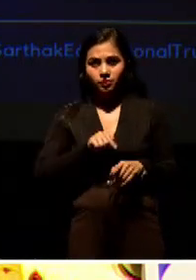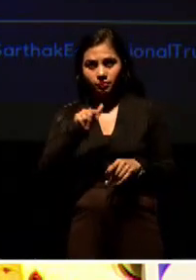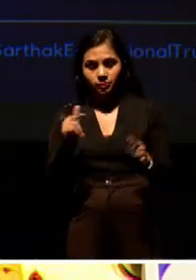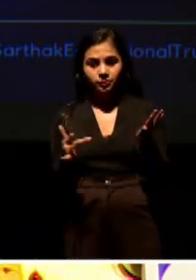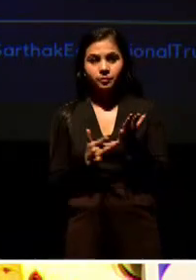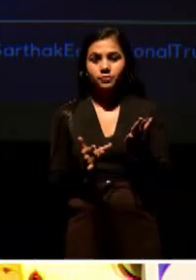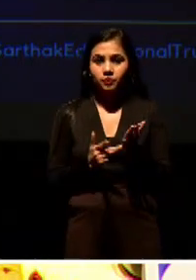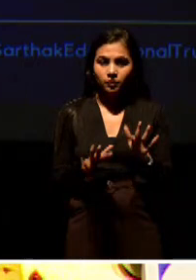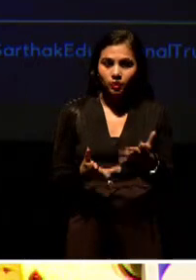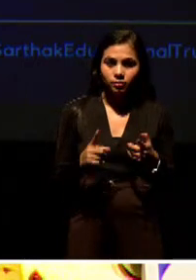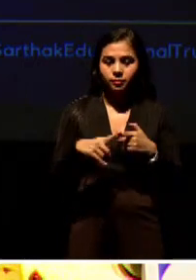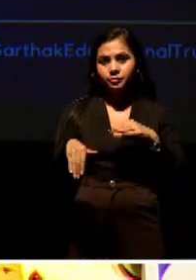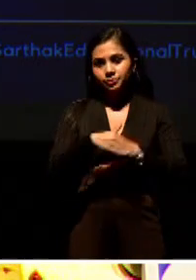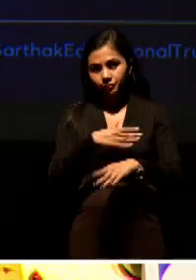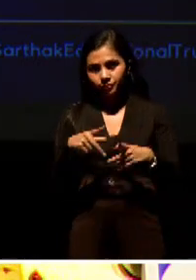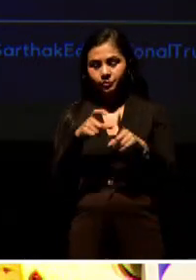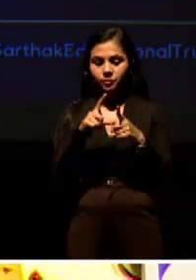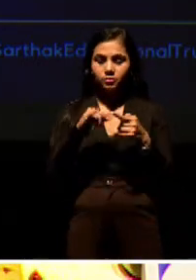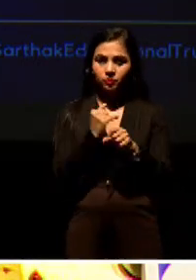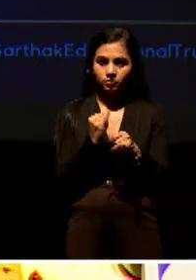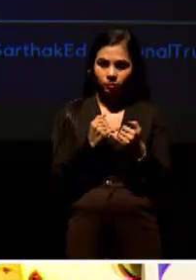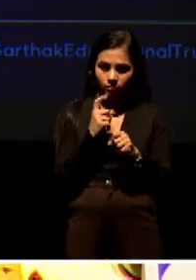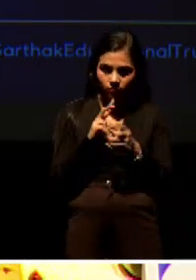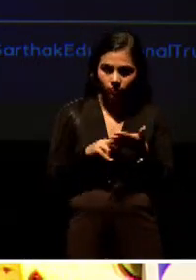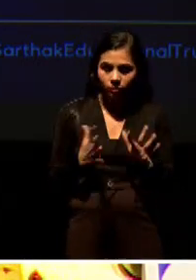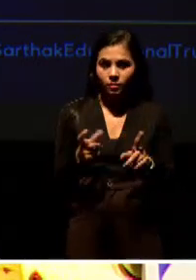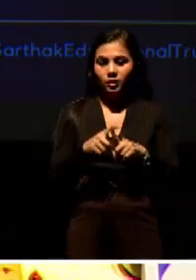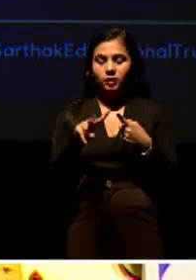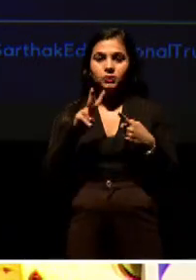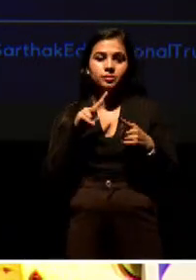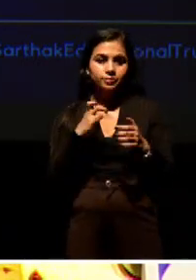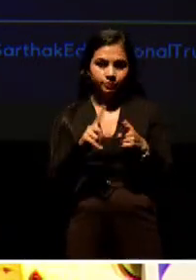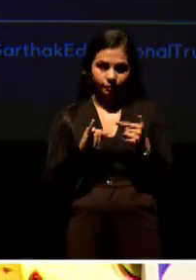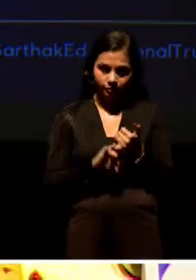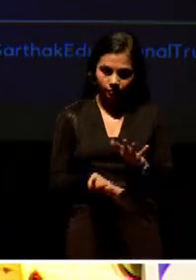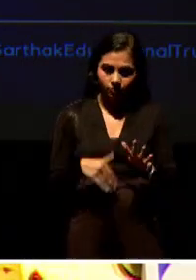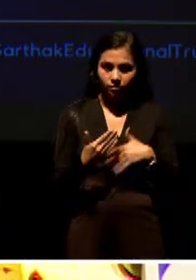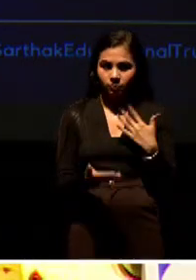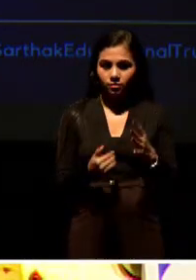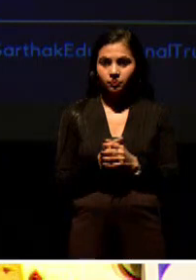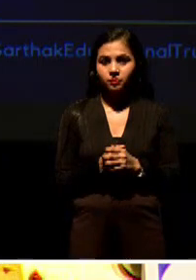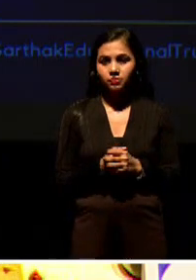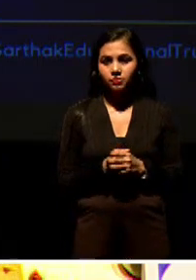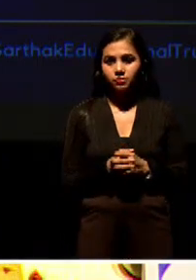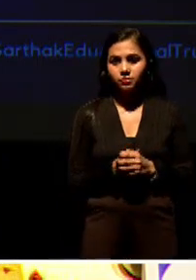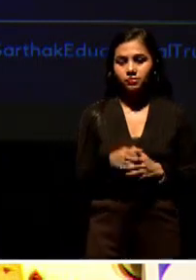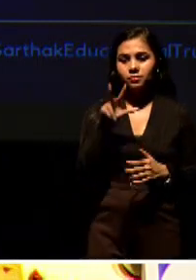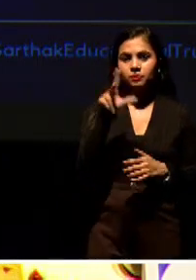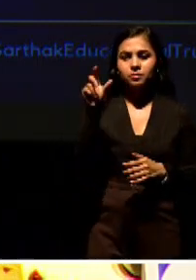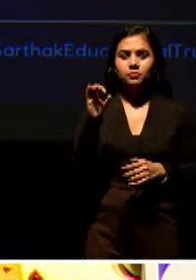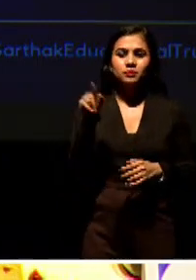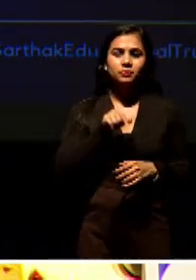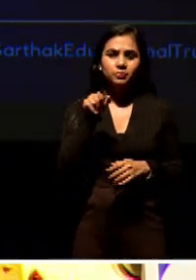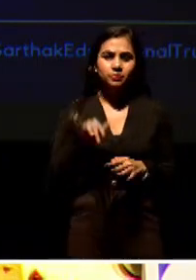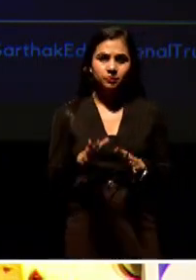technologies or engineering designs or devices which are done at the, let's say, research level, 80% of the time they don't